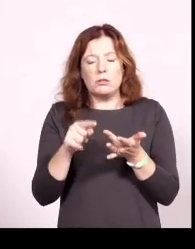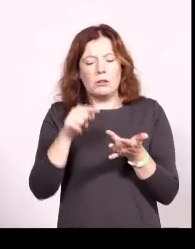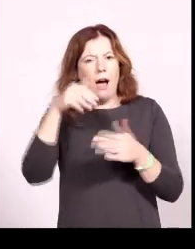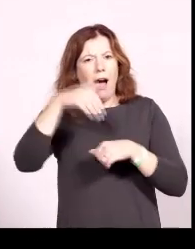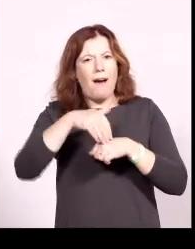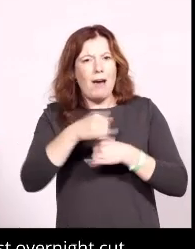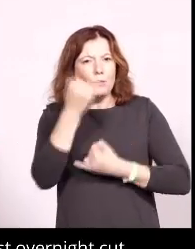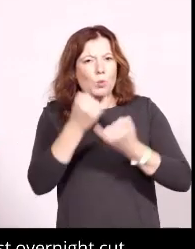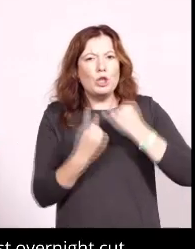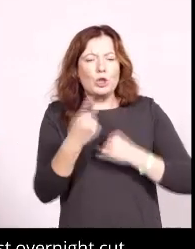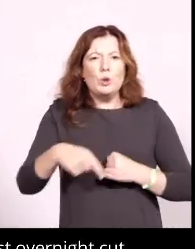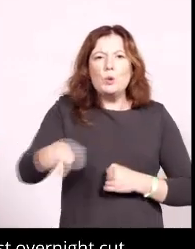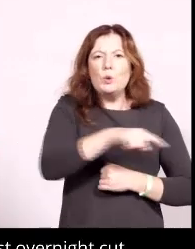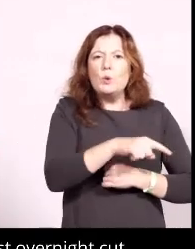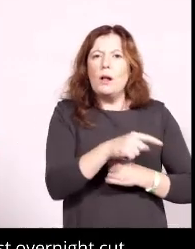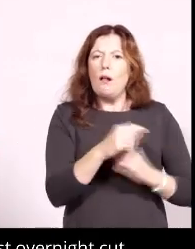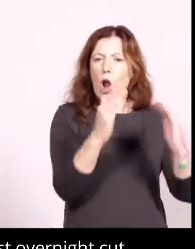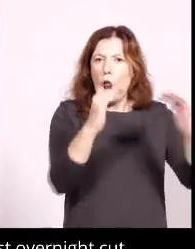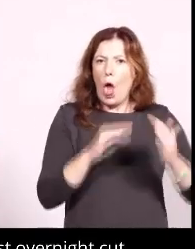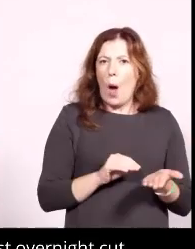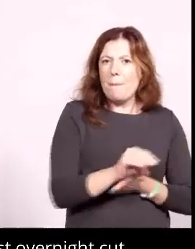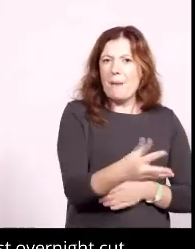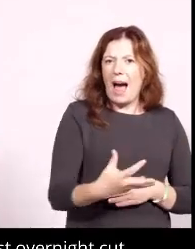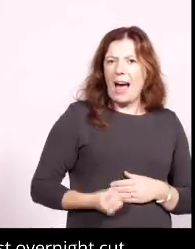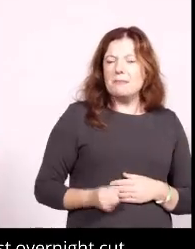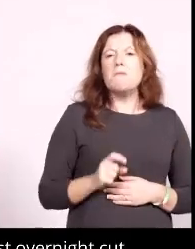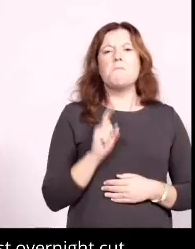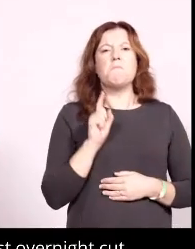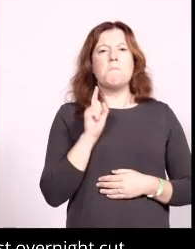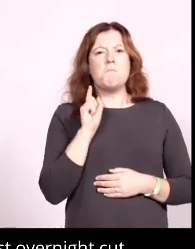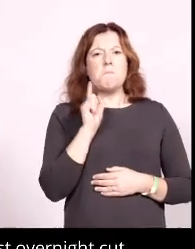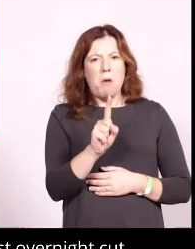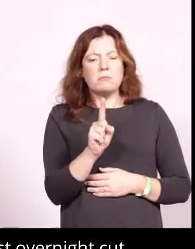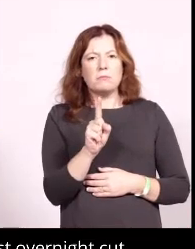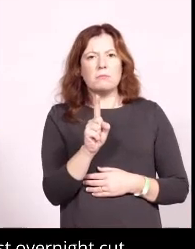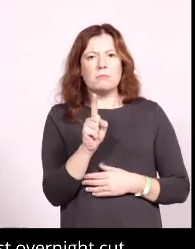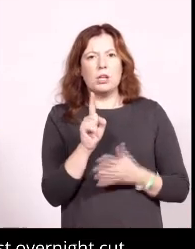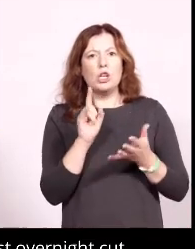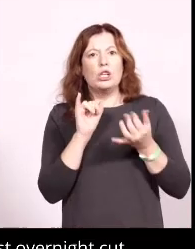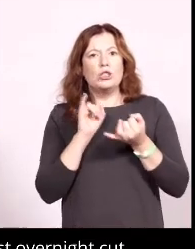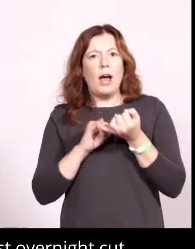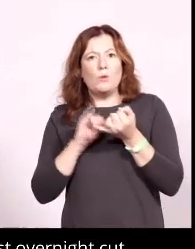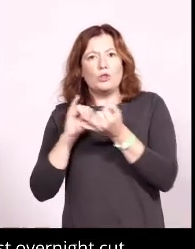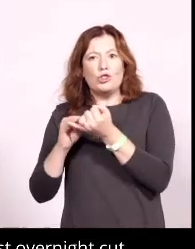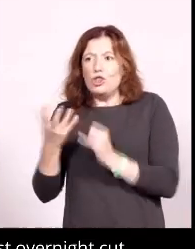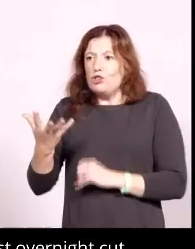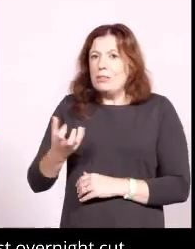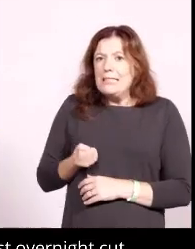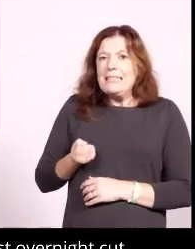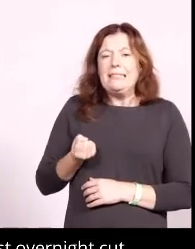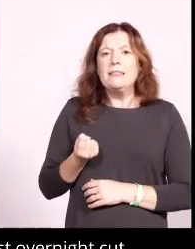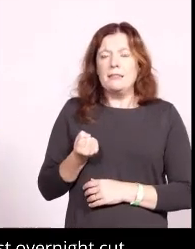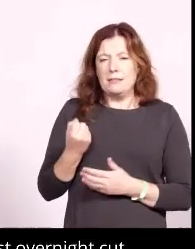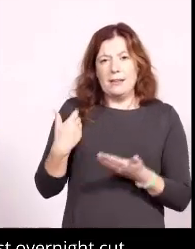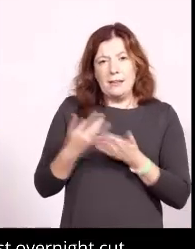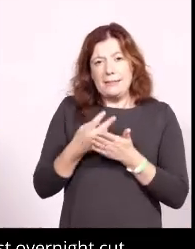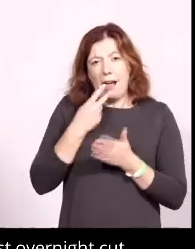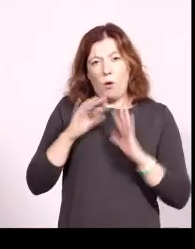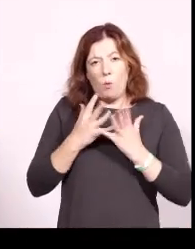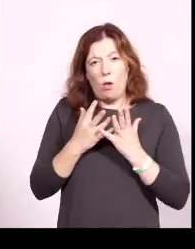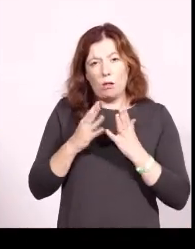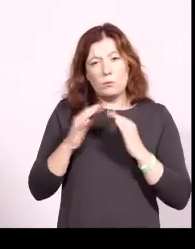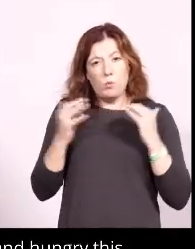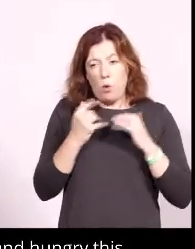the lowest paid, and at the same time, we've seen the biggest overnight cut in social security since the Second World